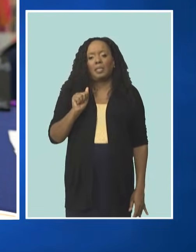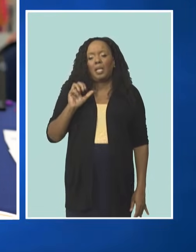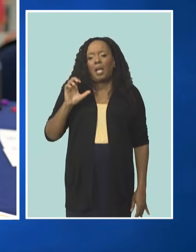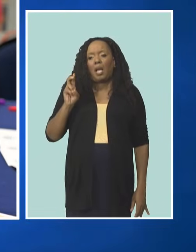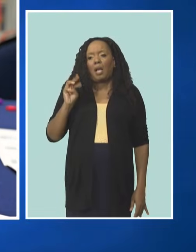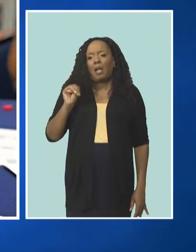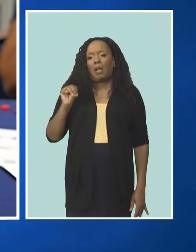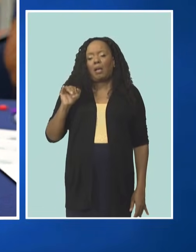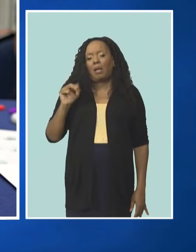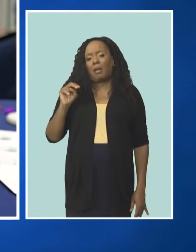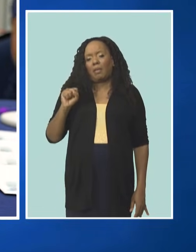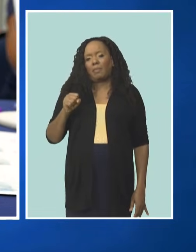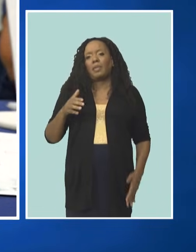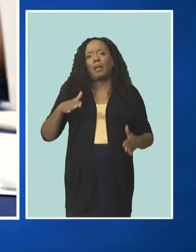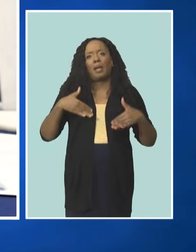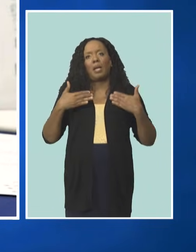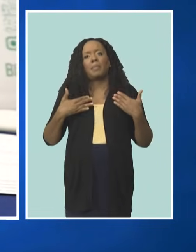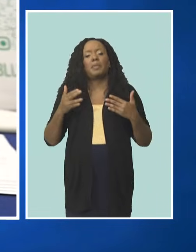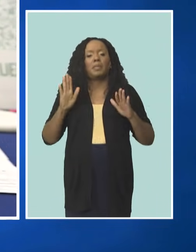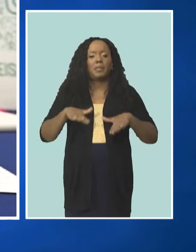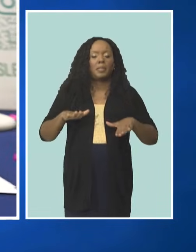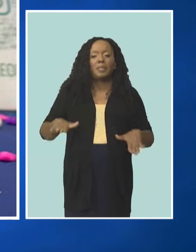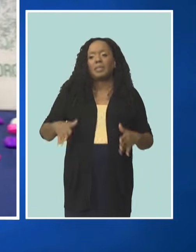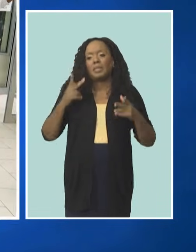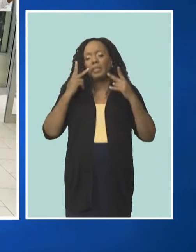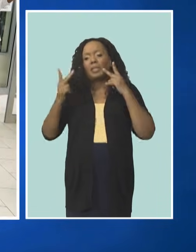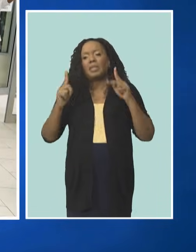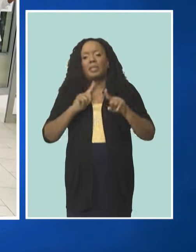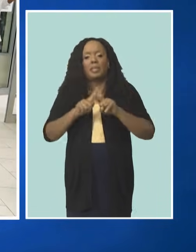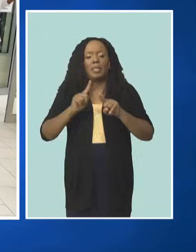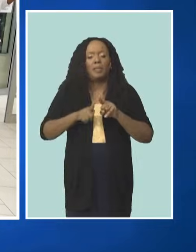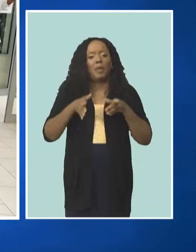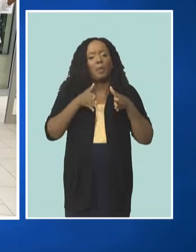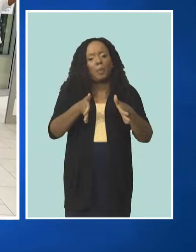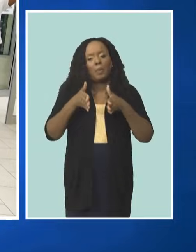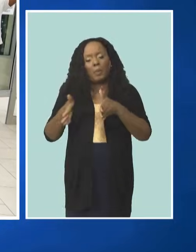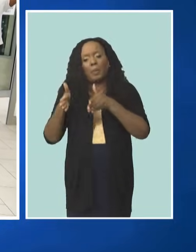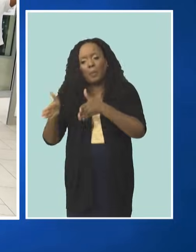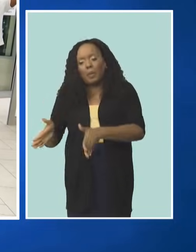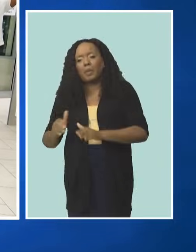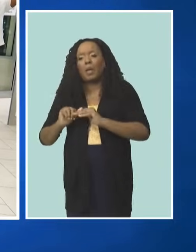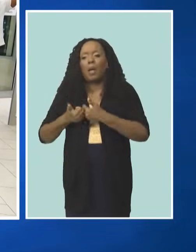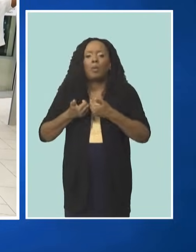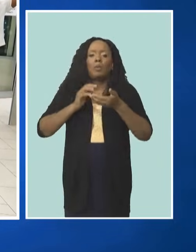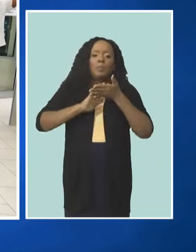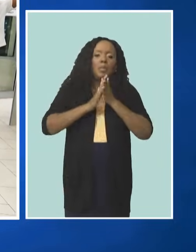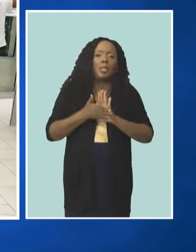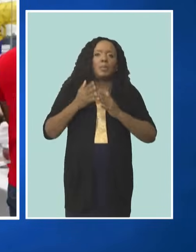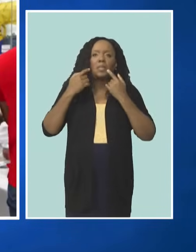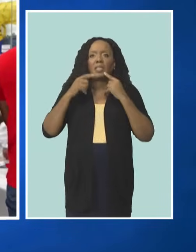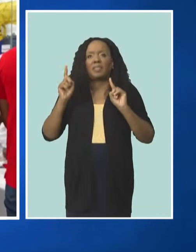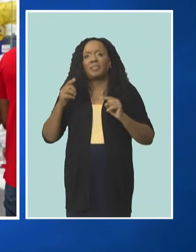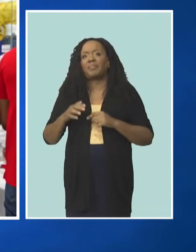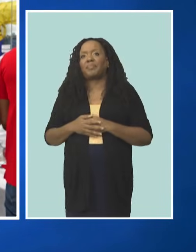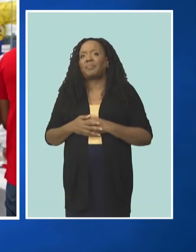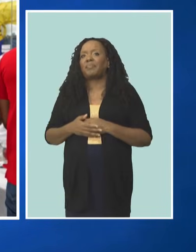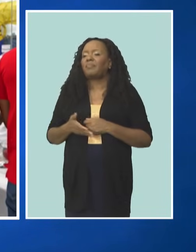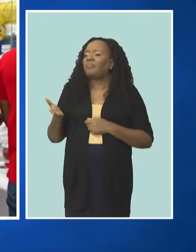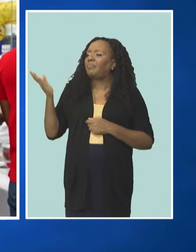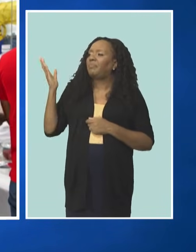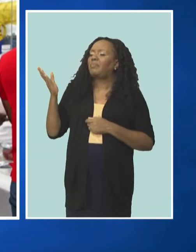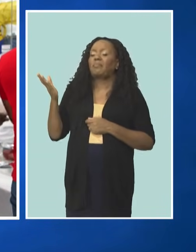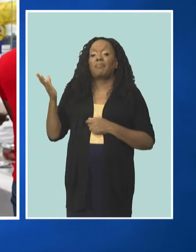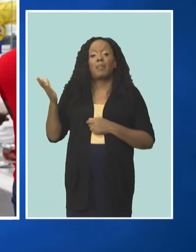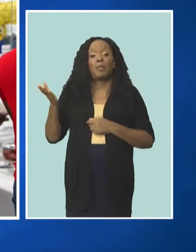now seeing different avenues and trying to capitalize on ways on how to be successful. One of the days where you went to